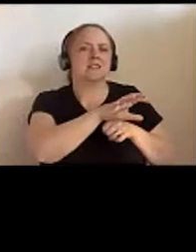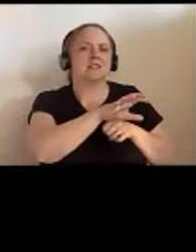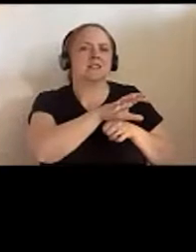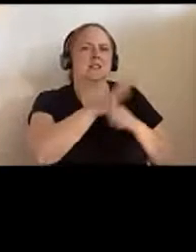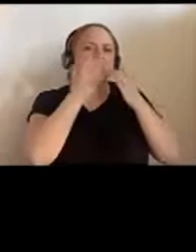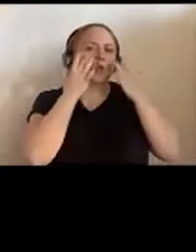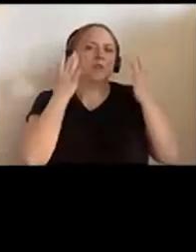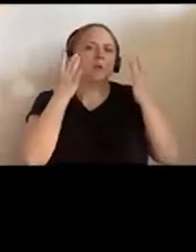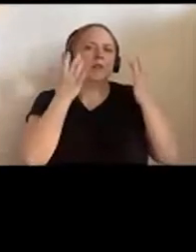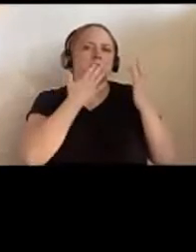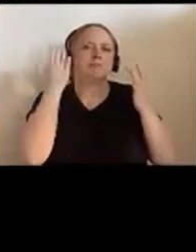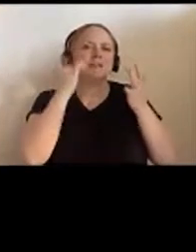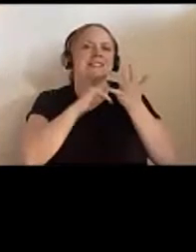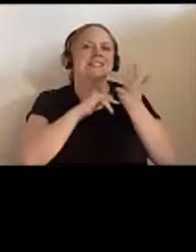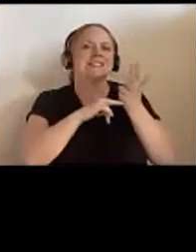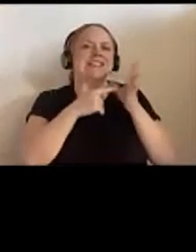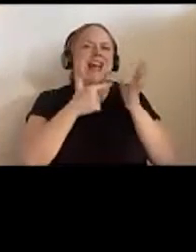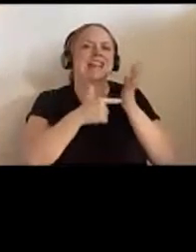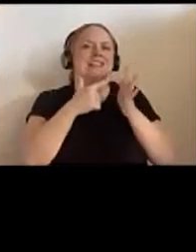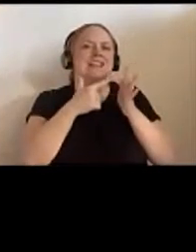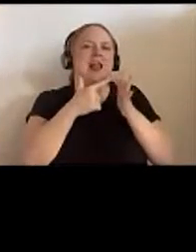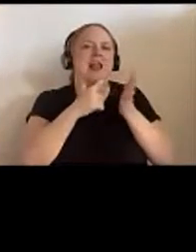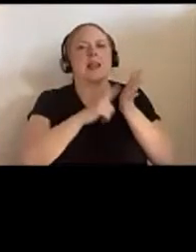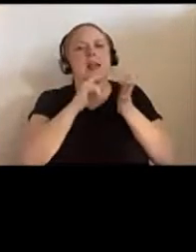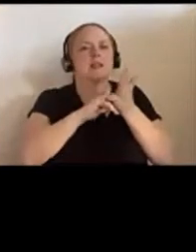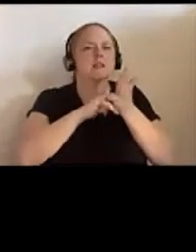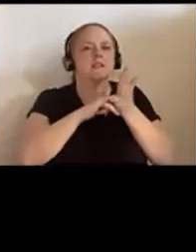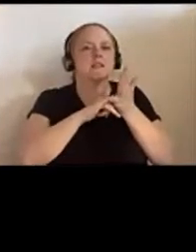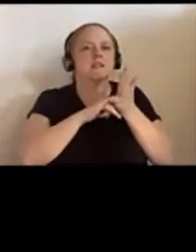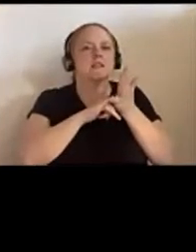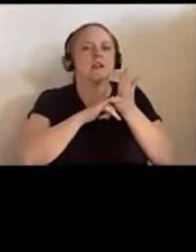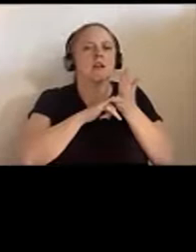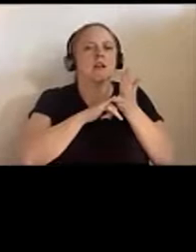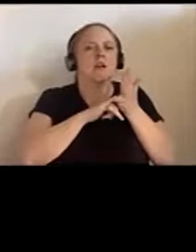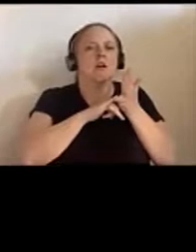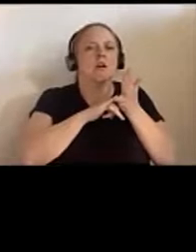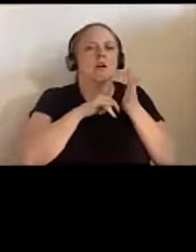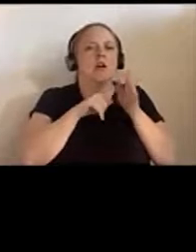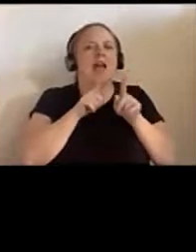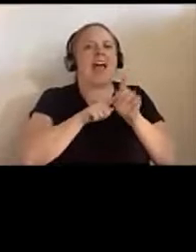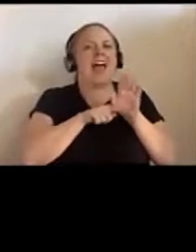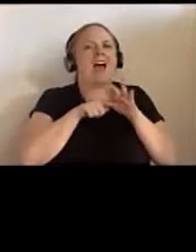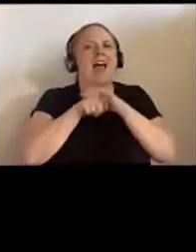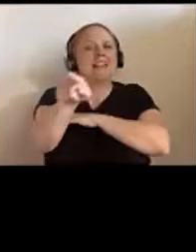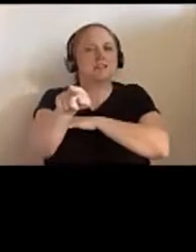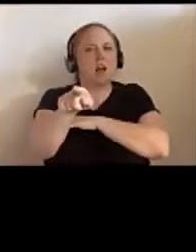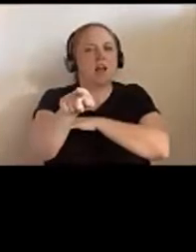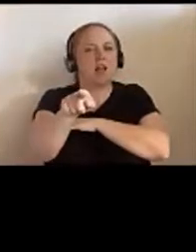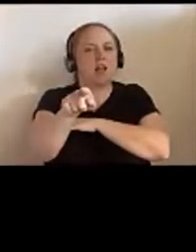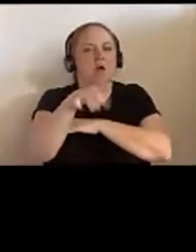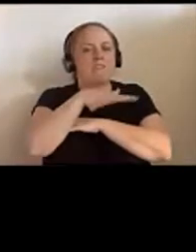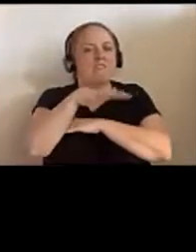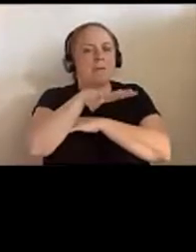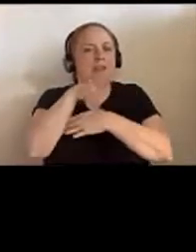what it is to live in exile in the place of your birth, what it is to have family that's disconnected from you in different places. And so I think